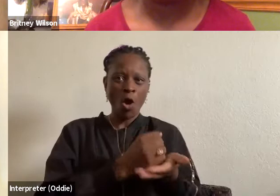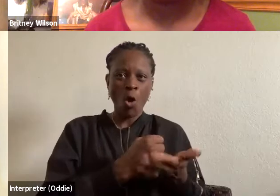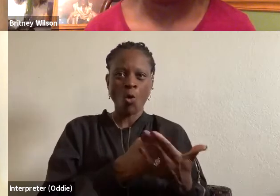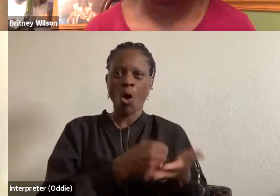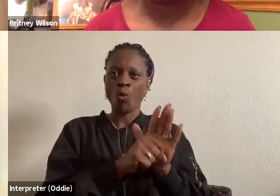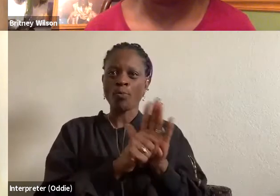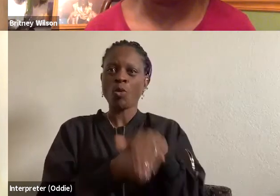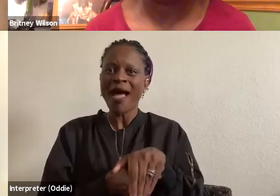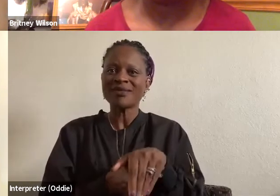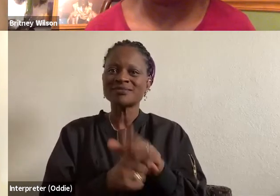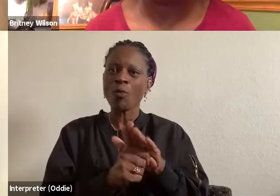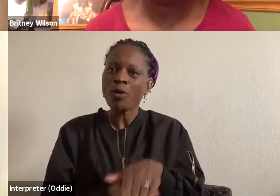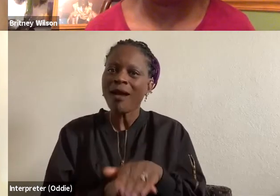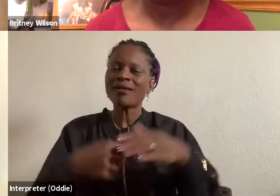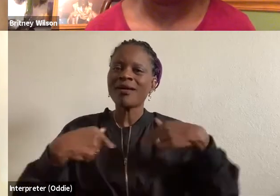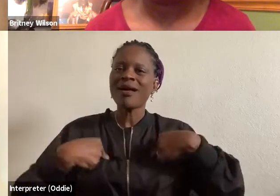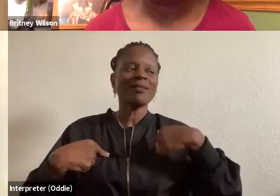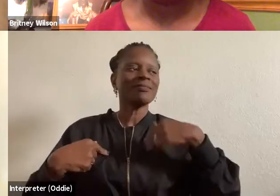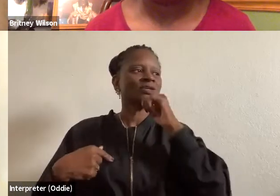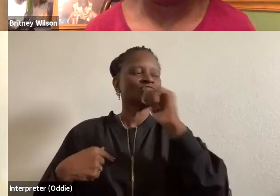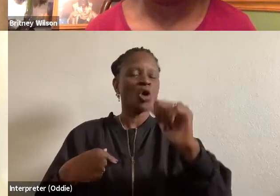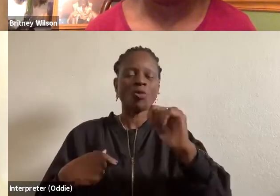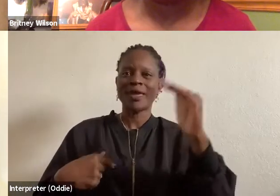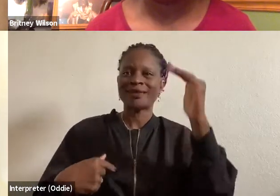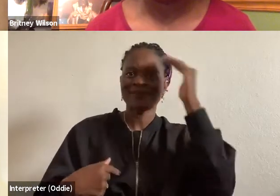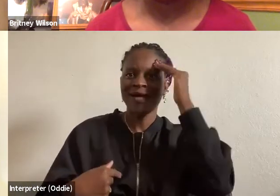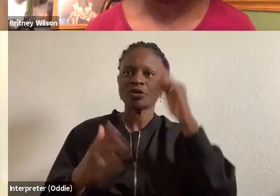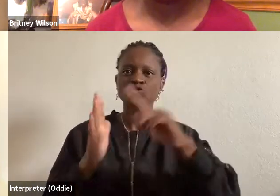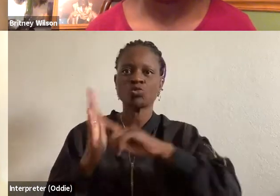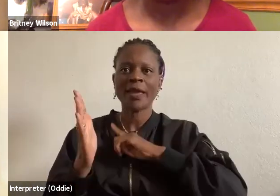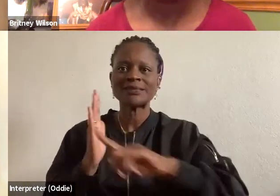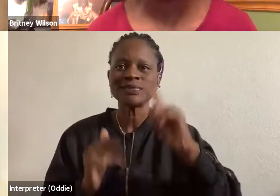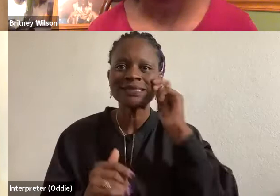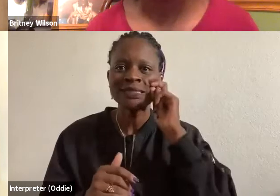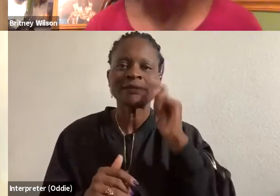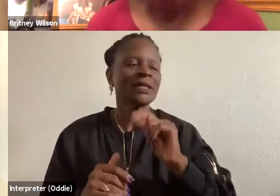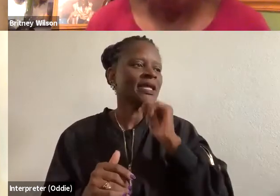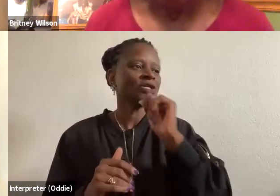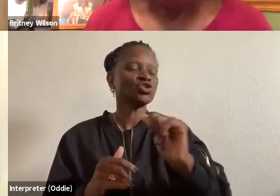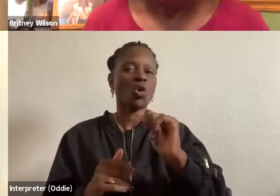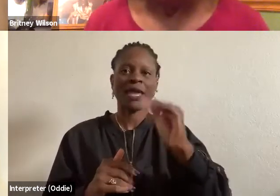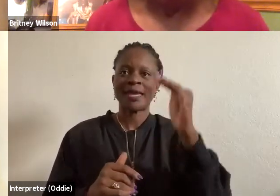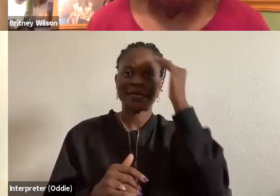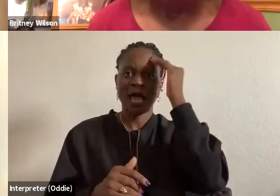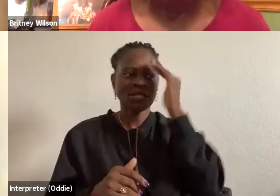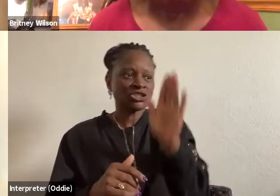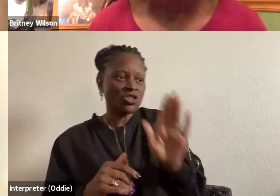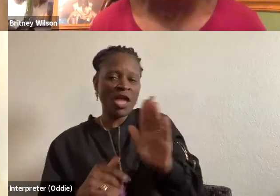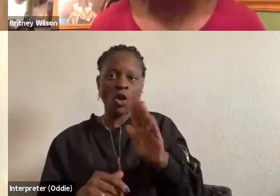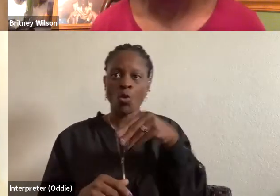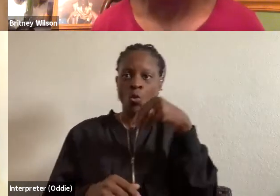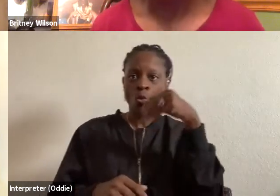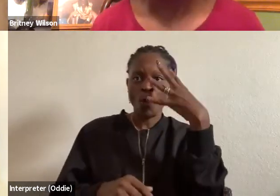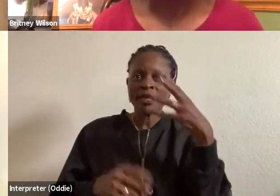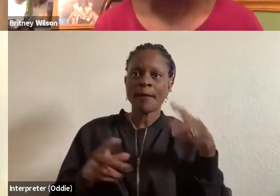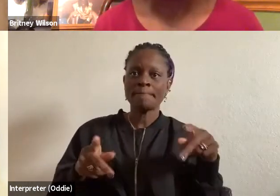refusal to acknowledge racism, their refusal to acknowledge their white privilege, and also how they take up space.